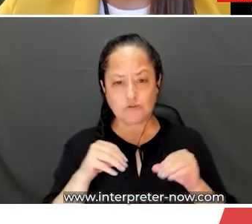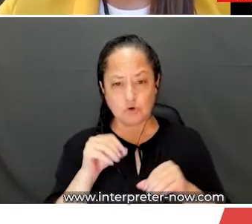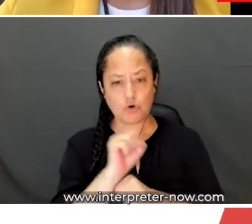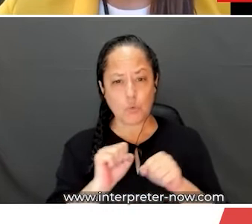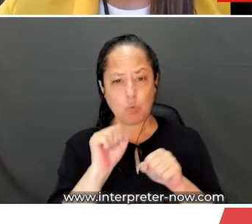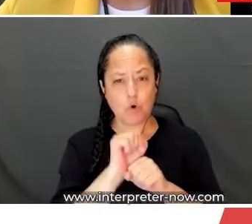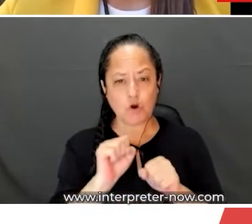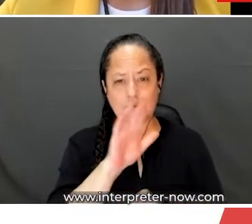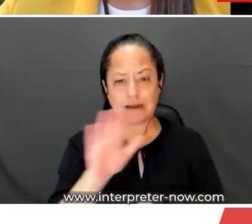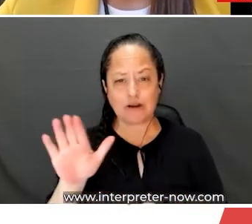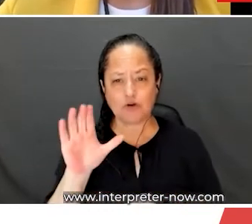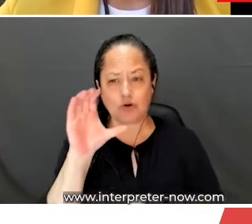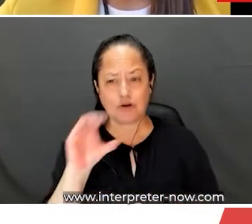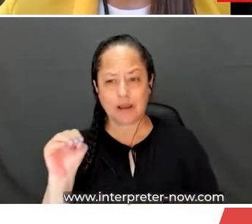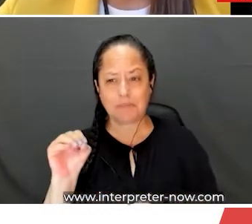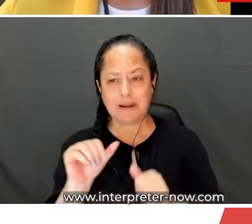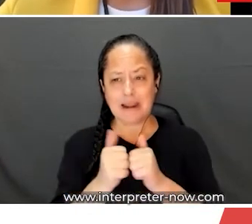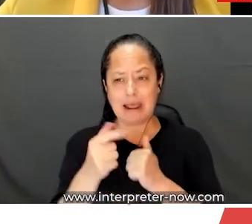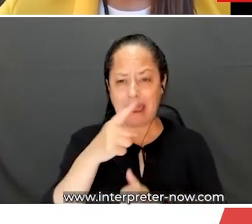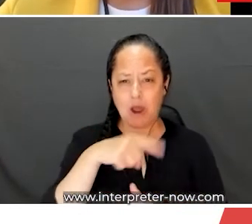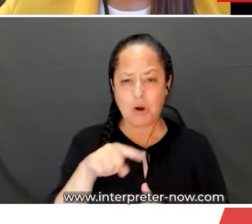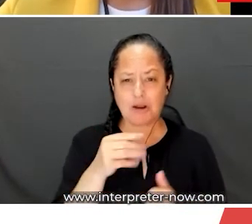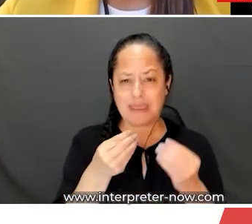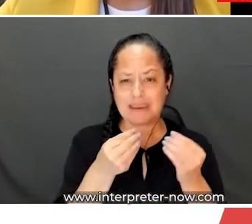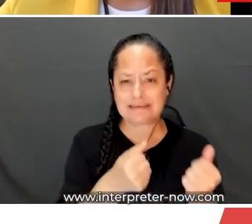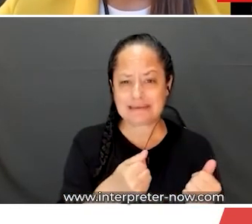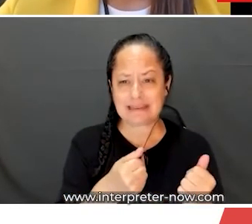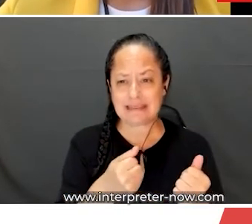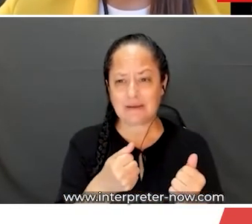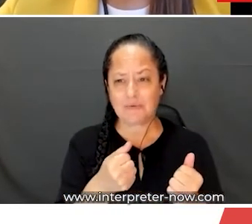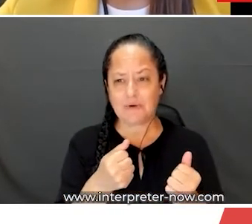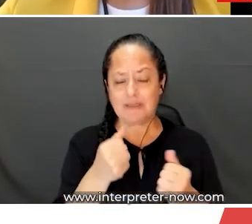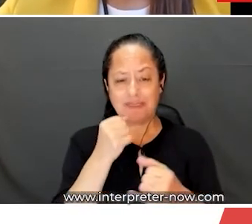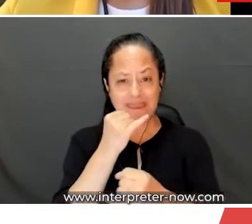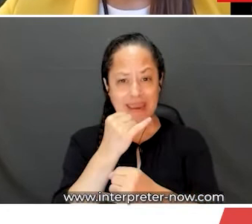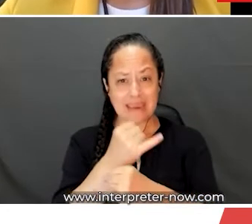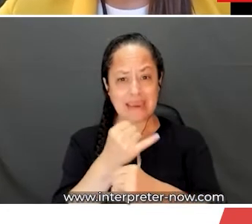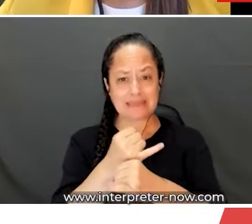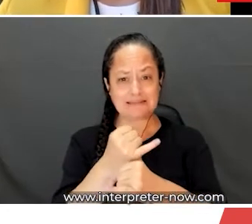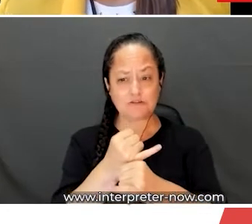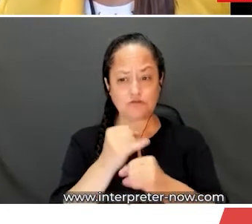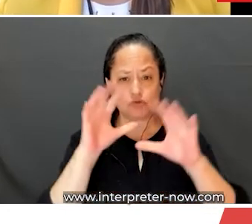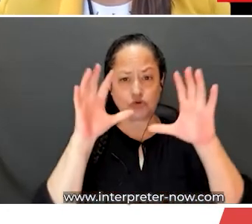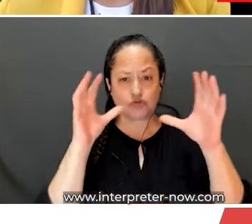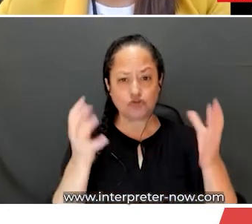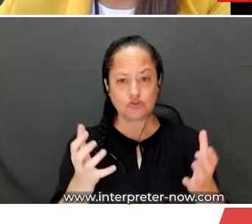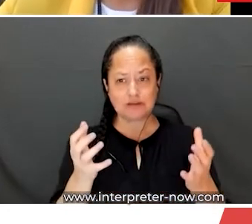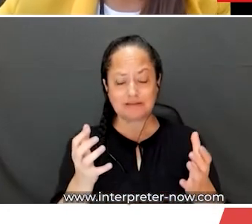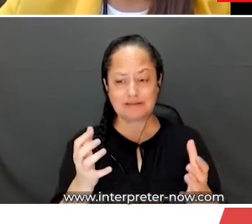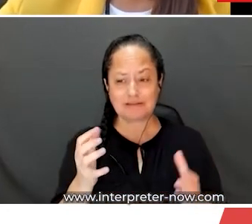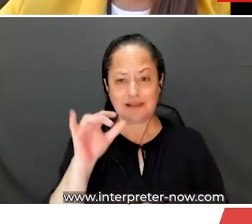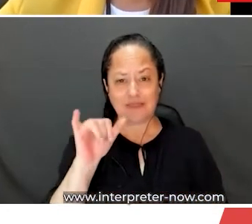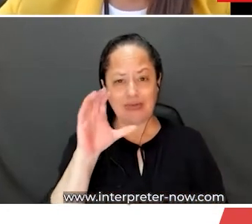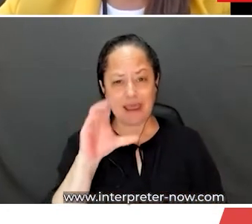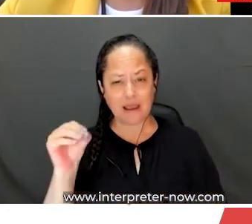company, and also how they are dealing with the institutions also abroad that company. And why this